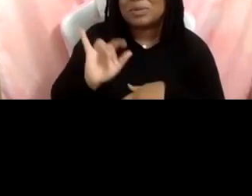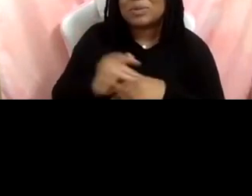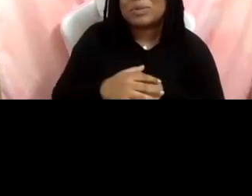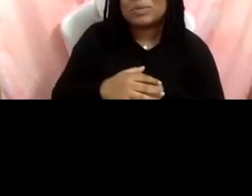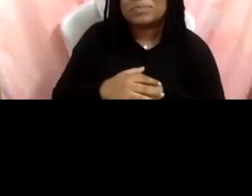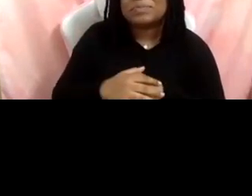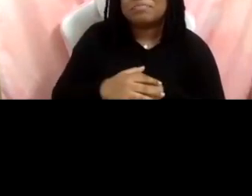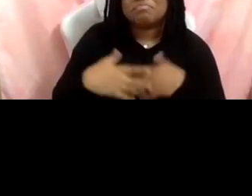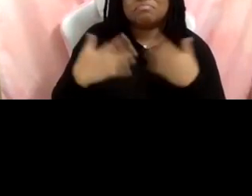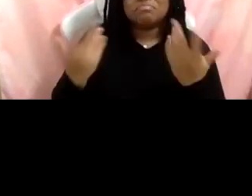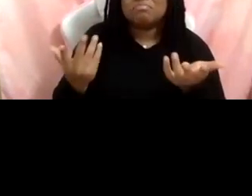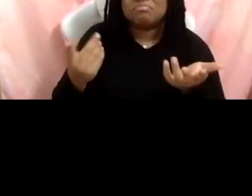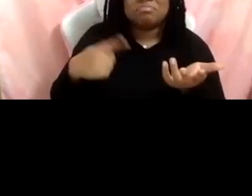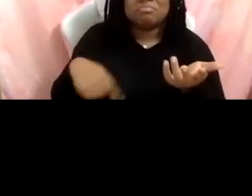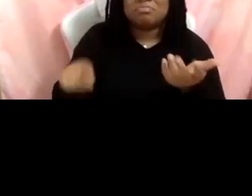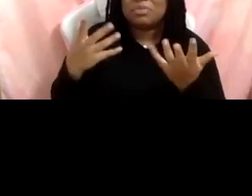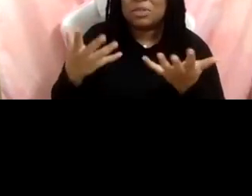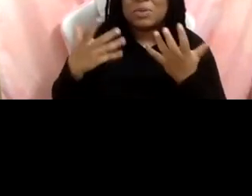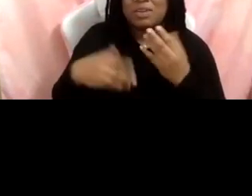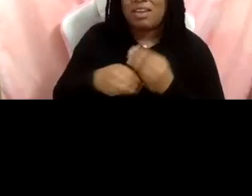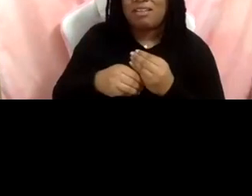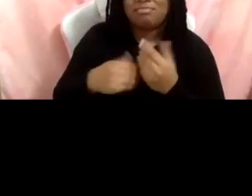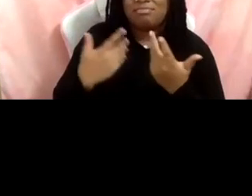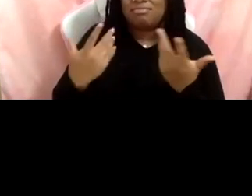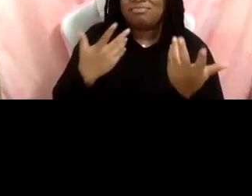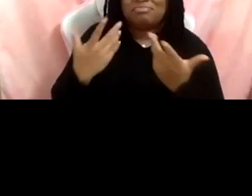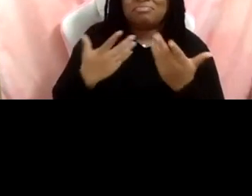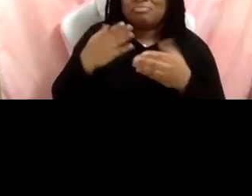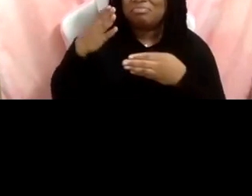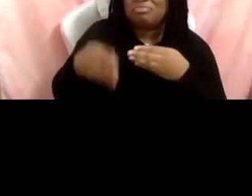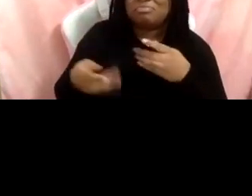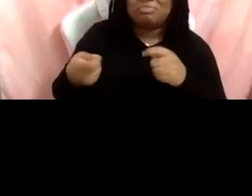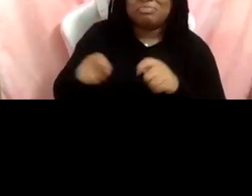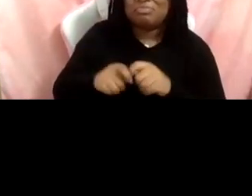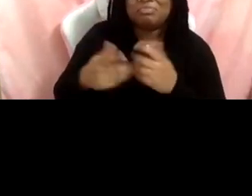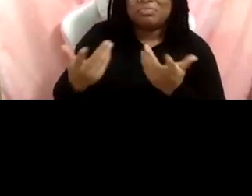Yeah, awesome. Does anyone have anything else they'd like to add to close us out?